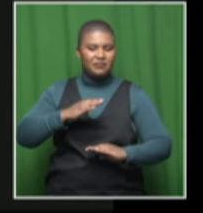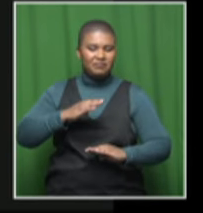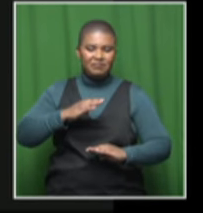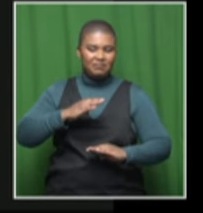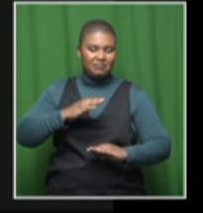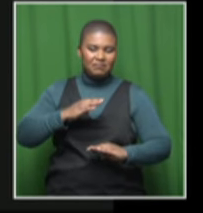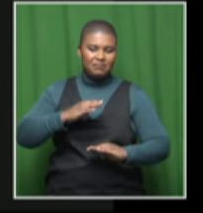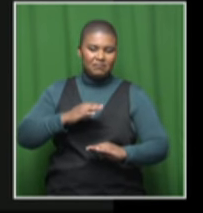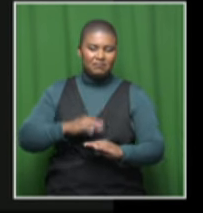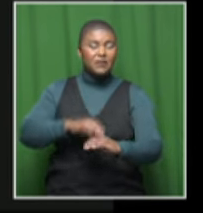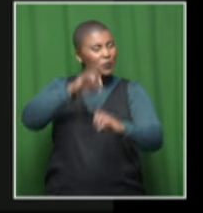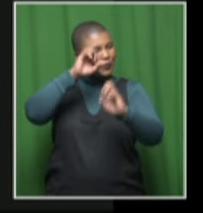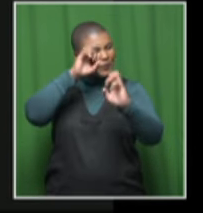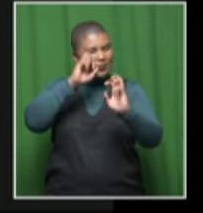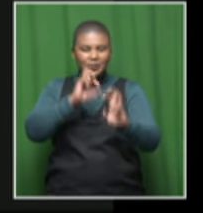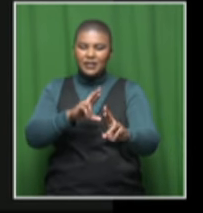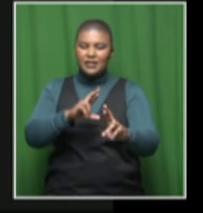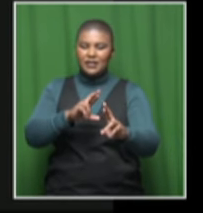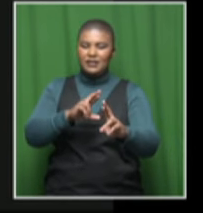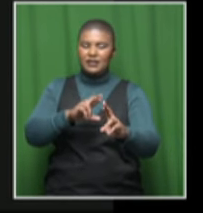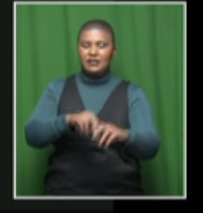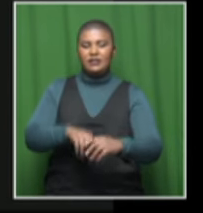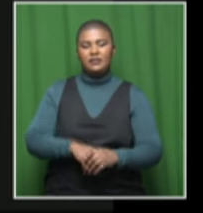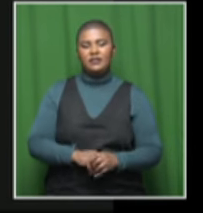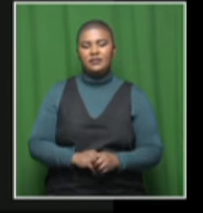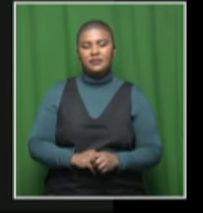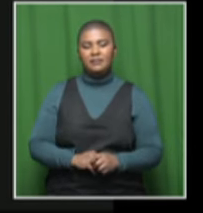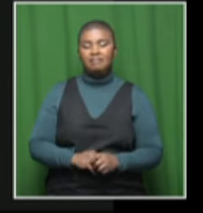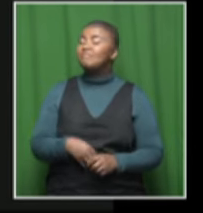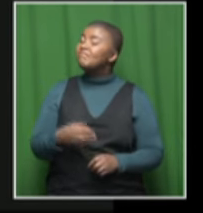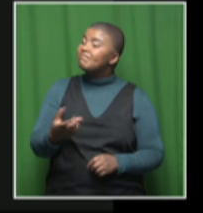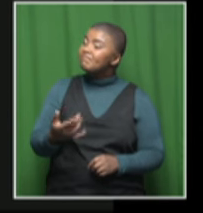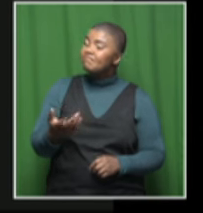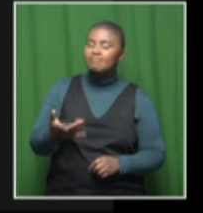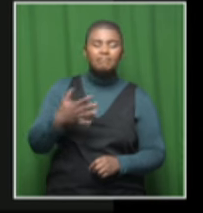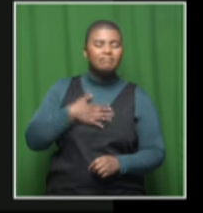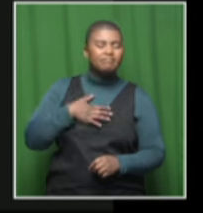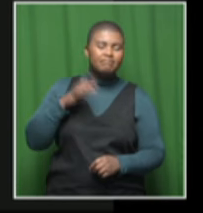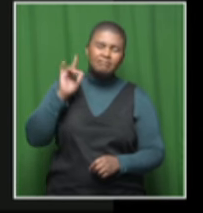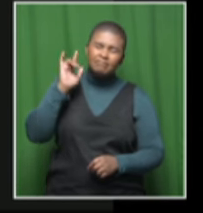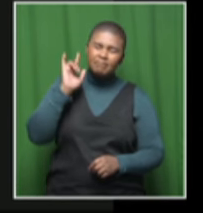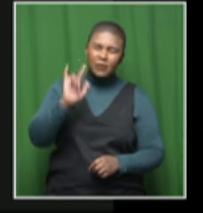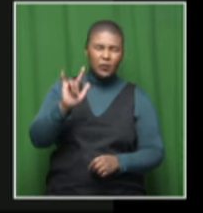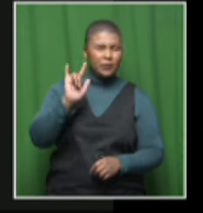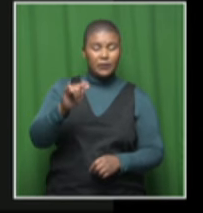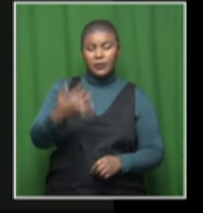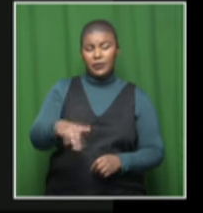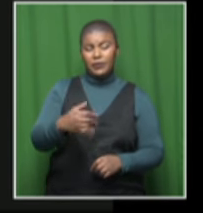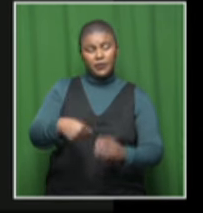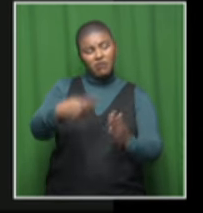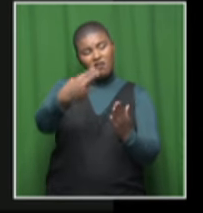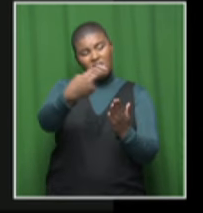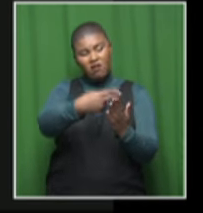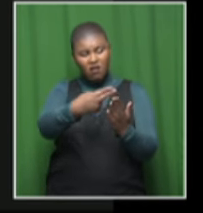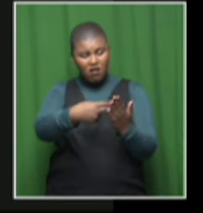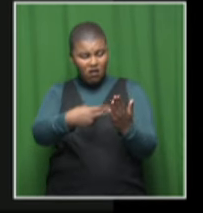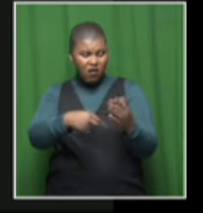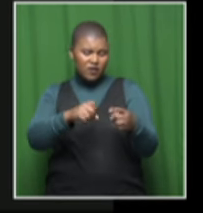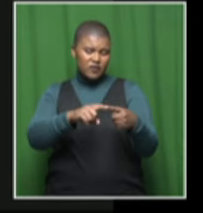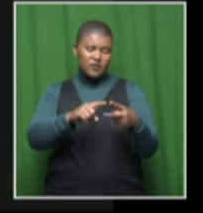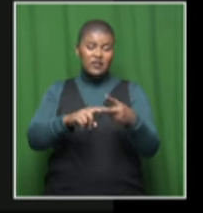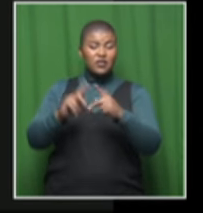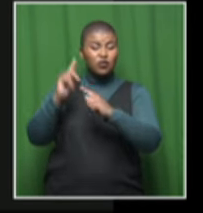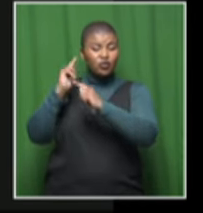was very respectful. He loved the arts, and he loved